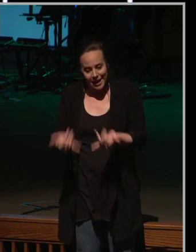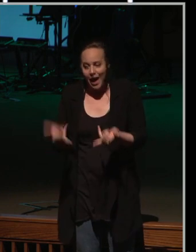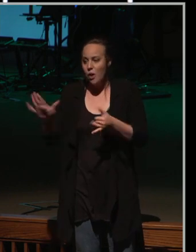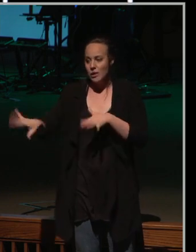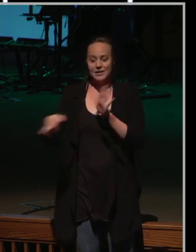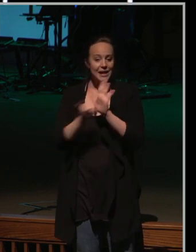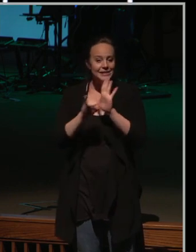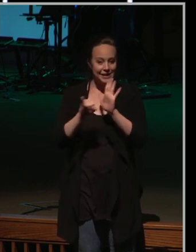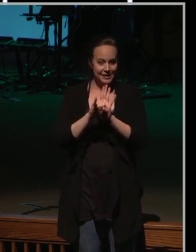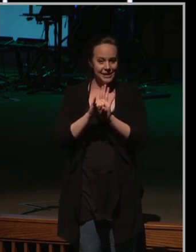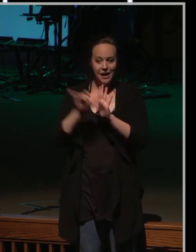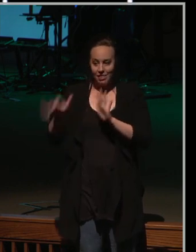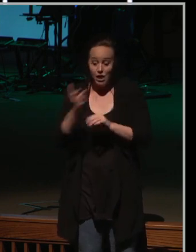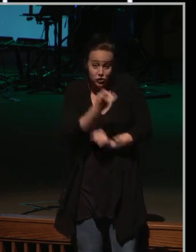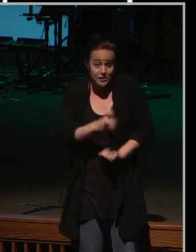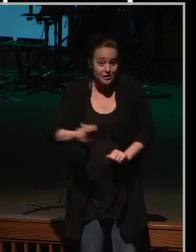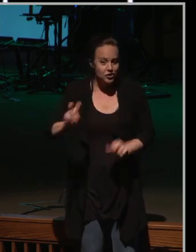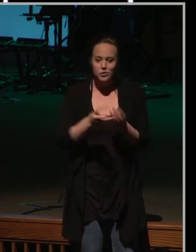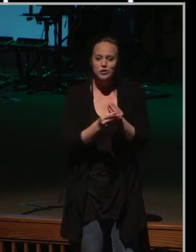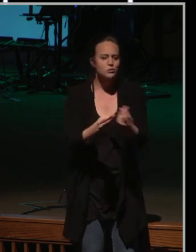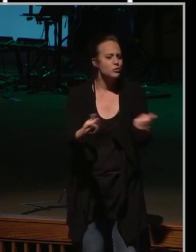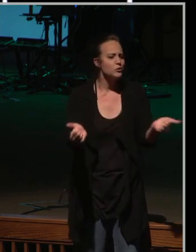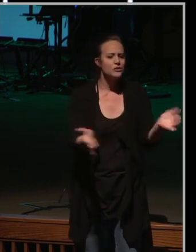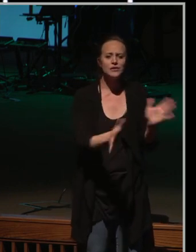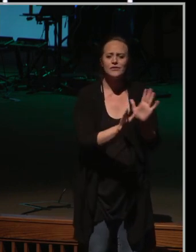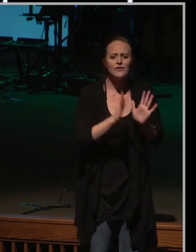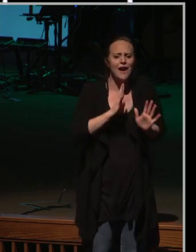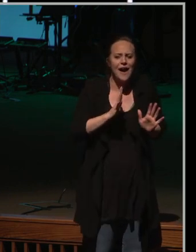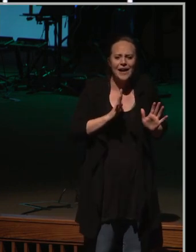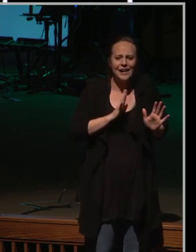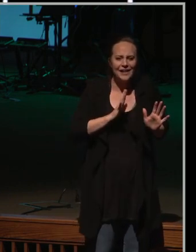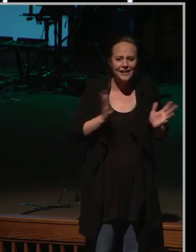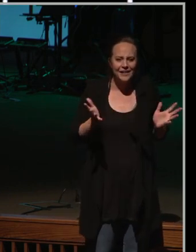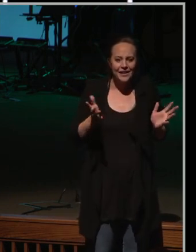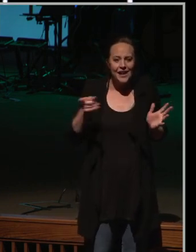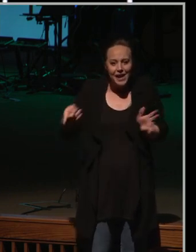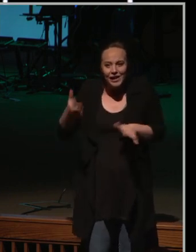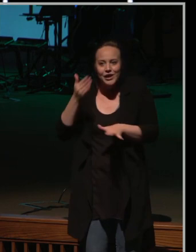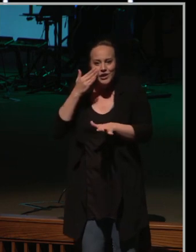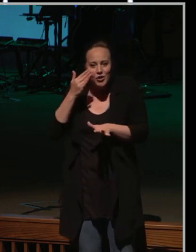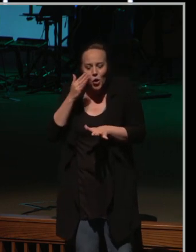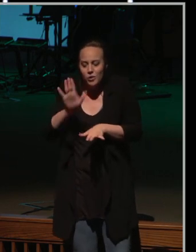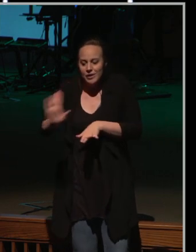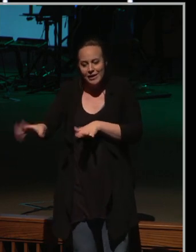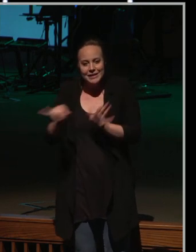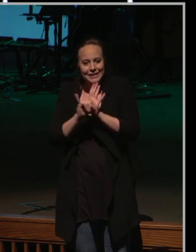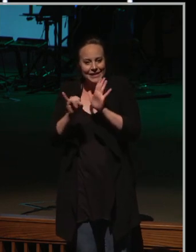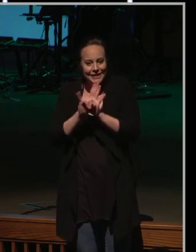He knew what his true core was, that his identity was in Christ, not in baseball.